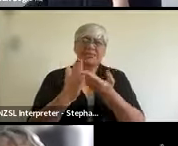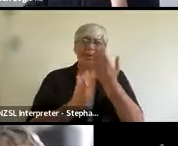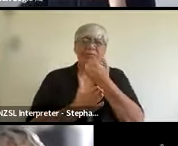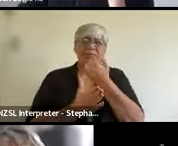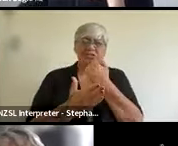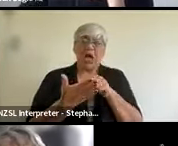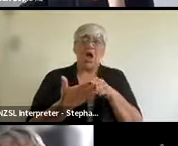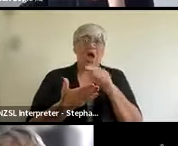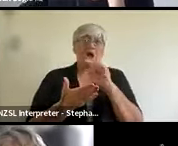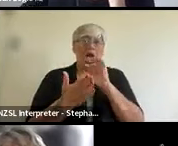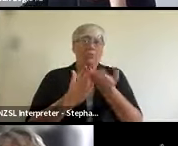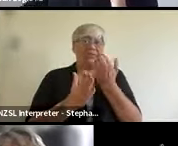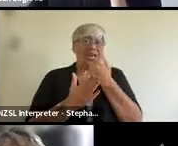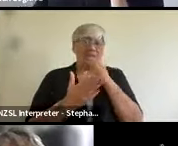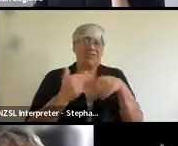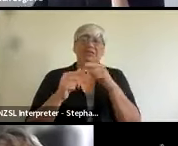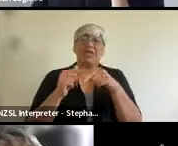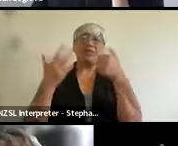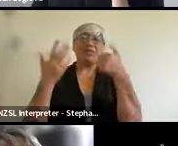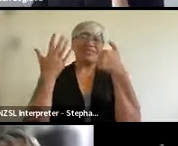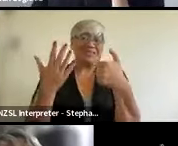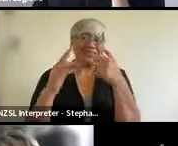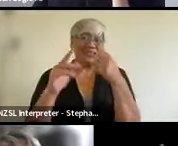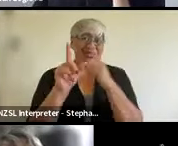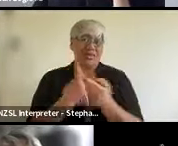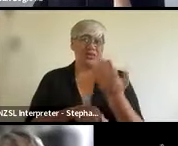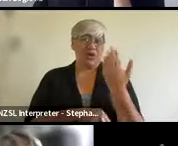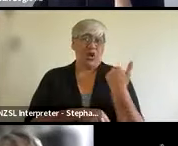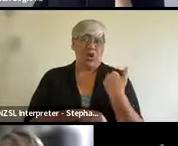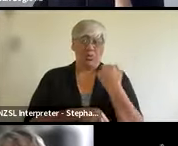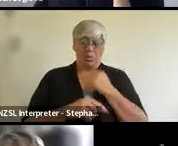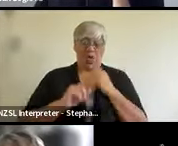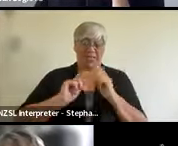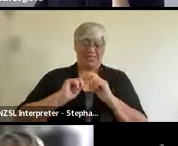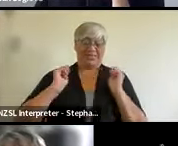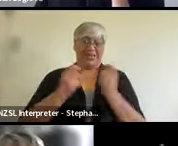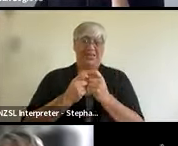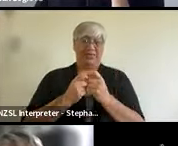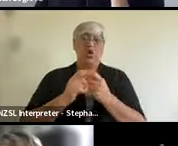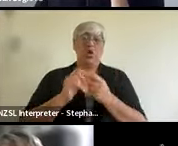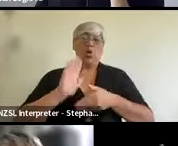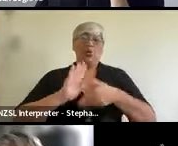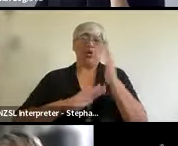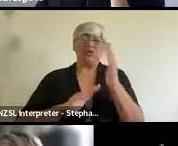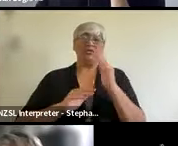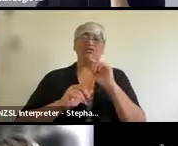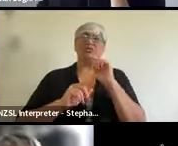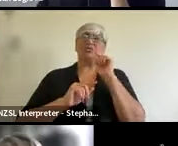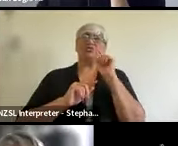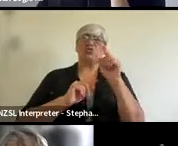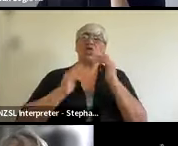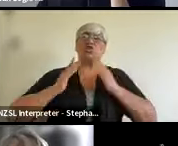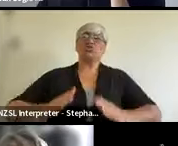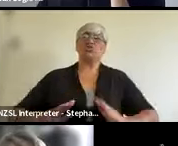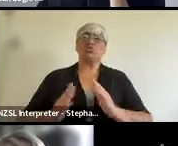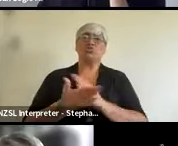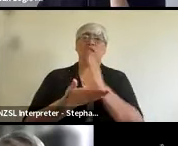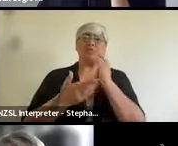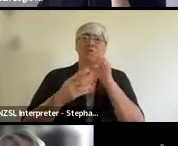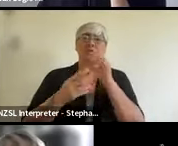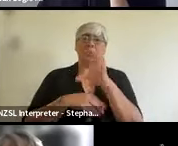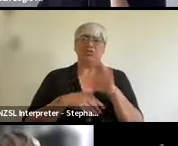it. It's 6 years since the team I was on went to mediation at the Human Rights